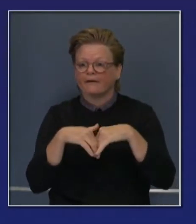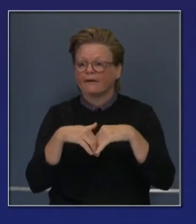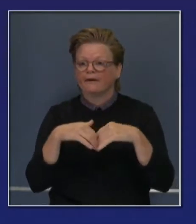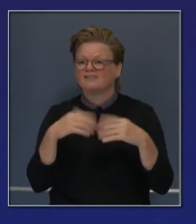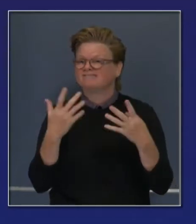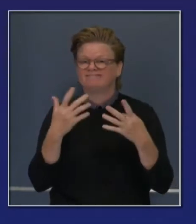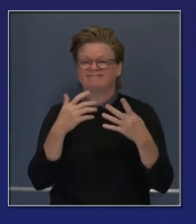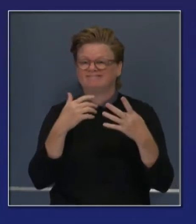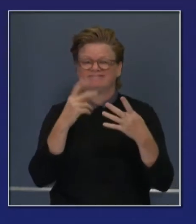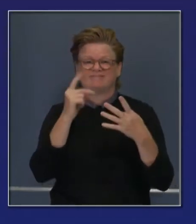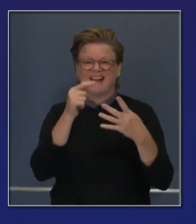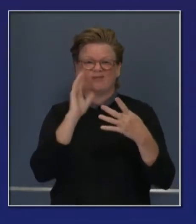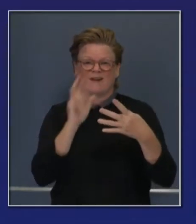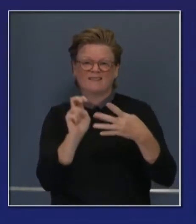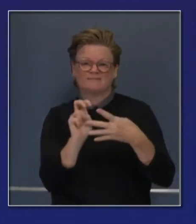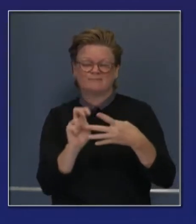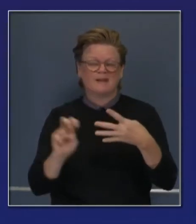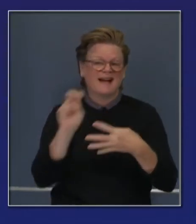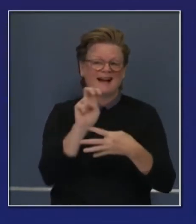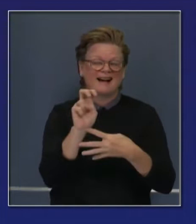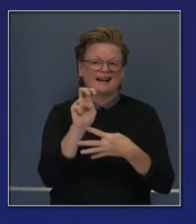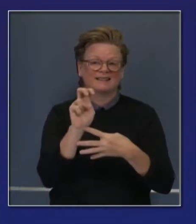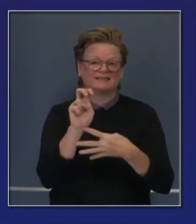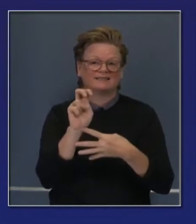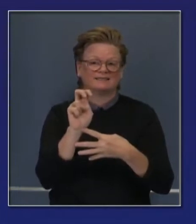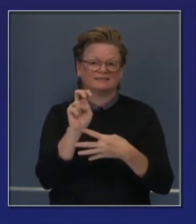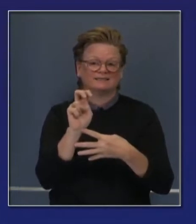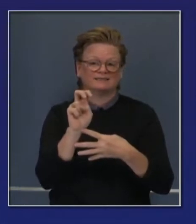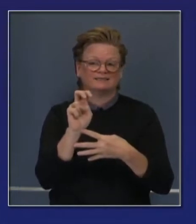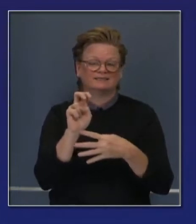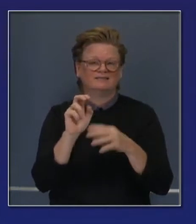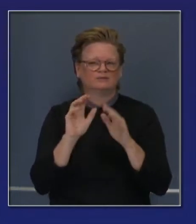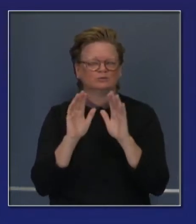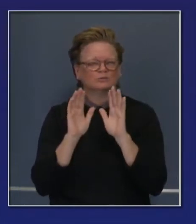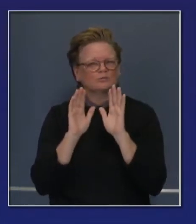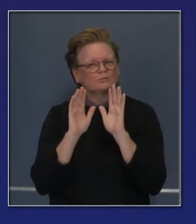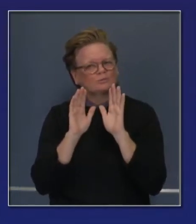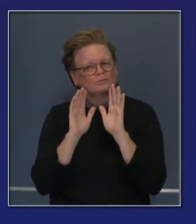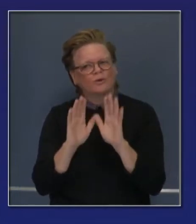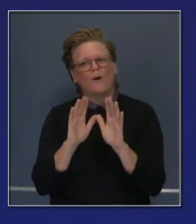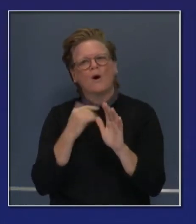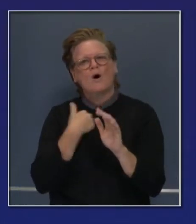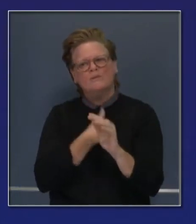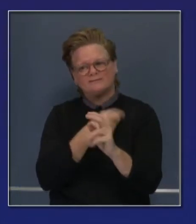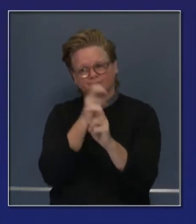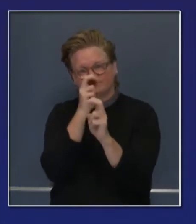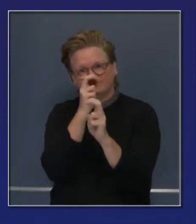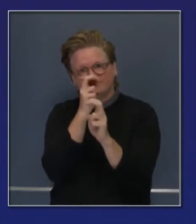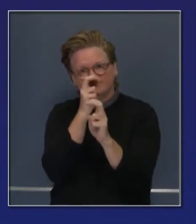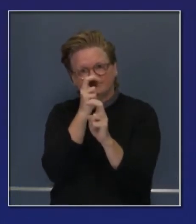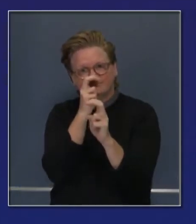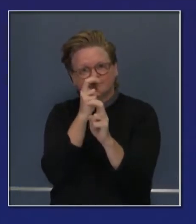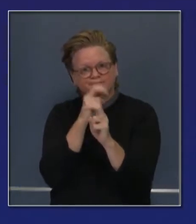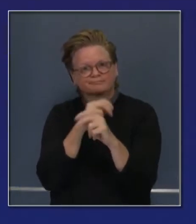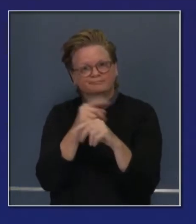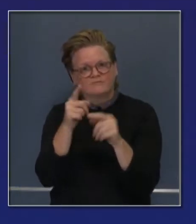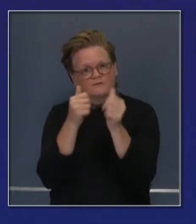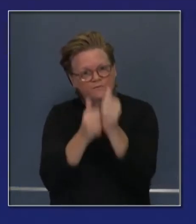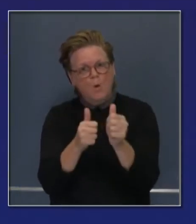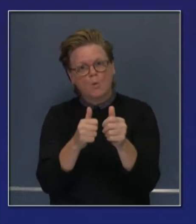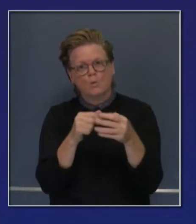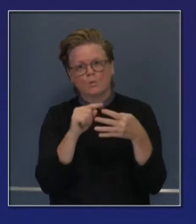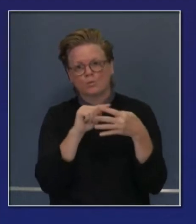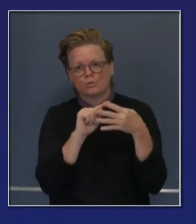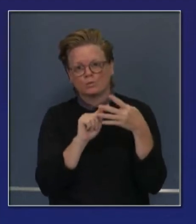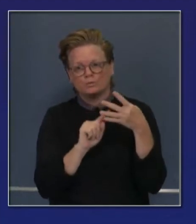in just a brief moment, will come up and talk about this emergency break we have, because we're not completely abandoning this